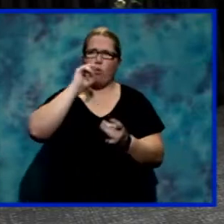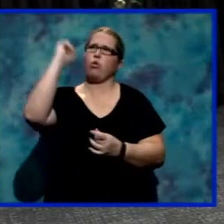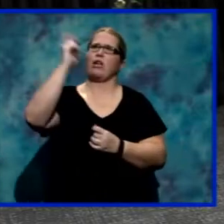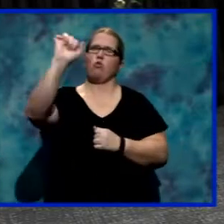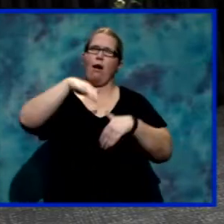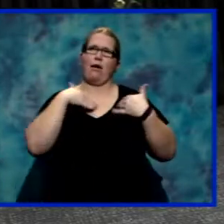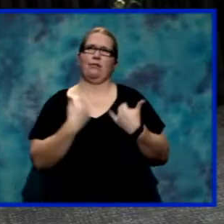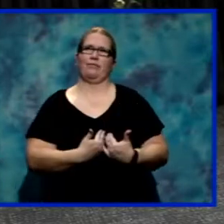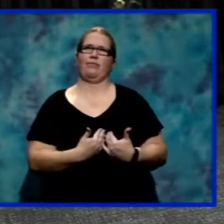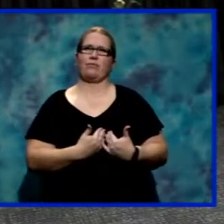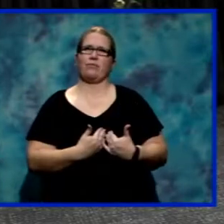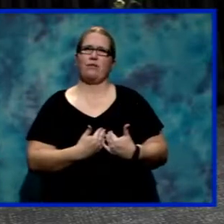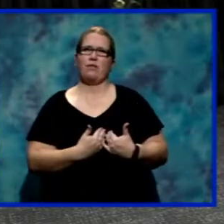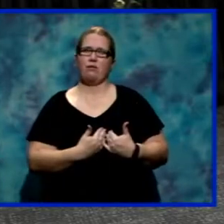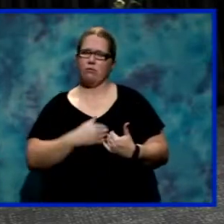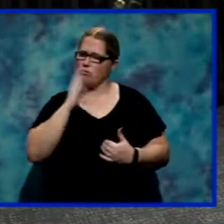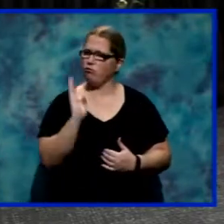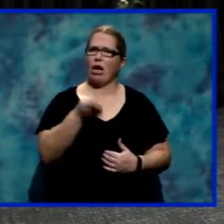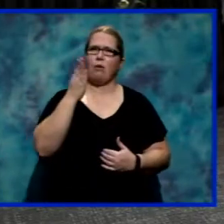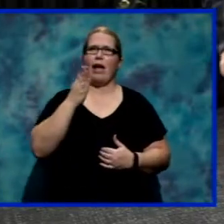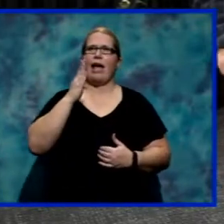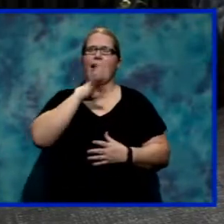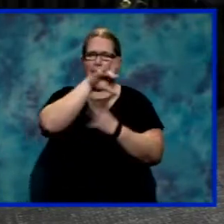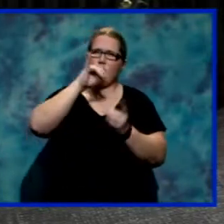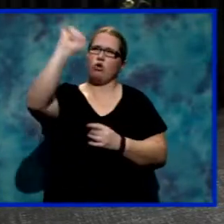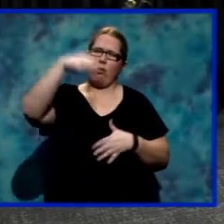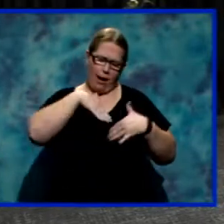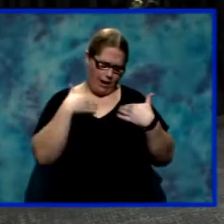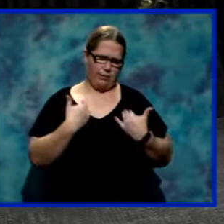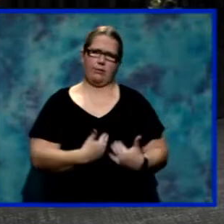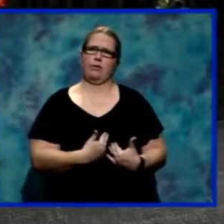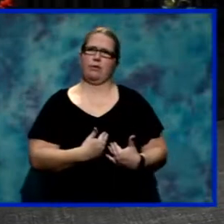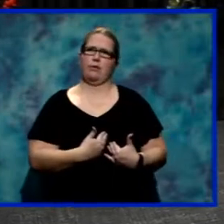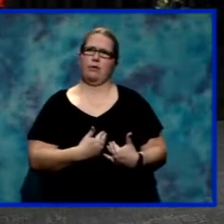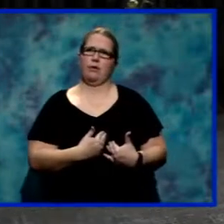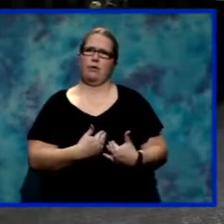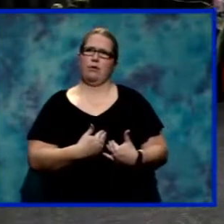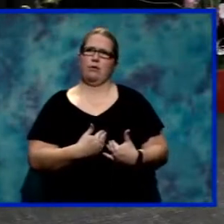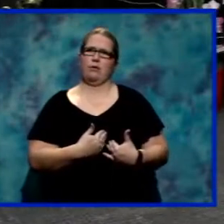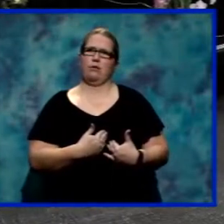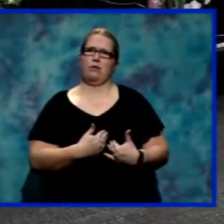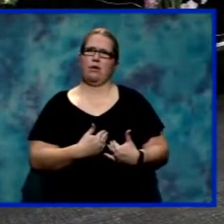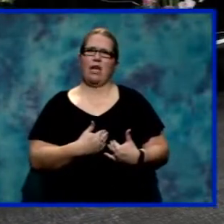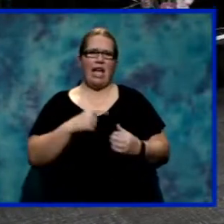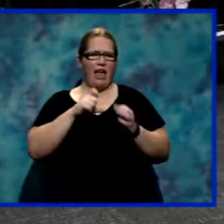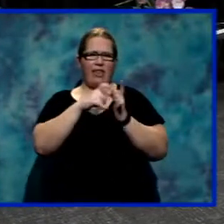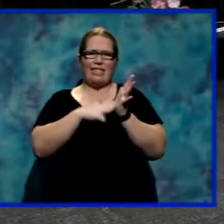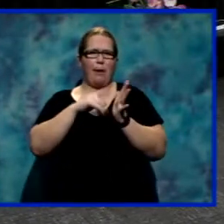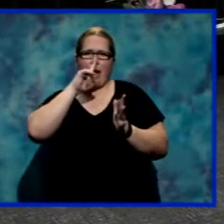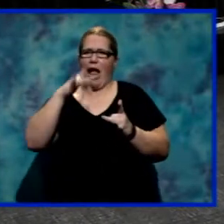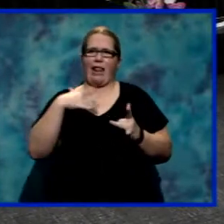heart. Instantly, the Spirit is in your heart. Instantly, the demons are forced out. They can't both live in the same heart